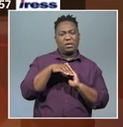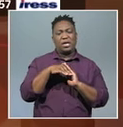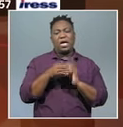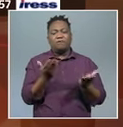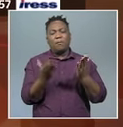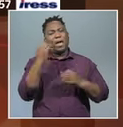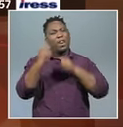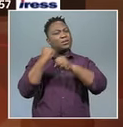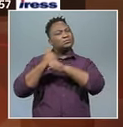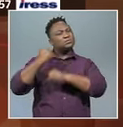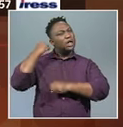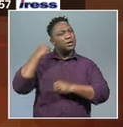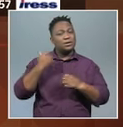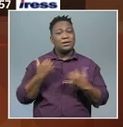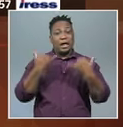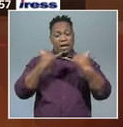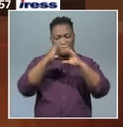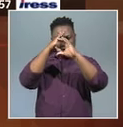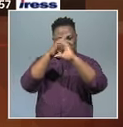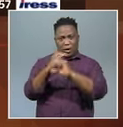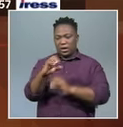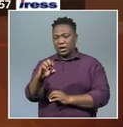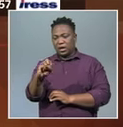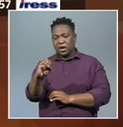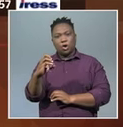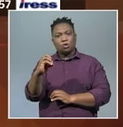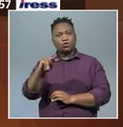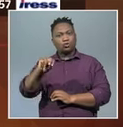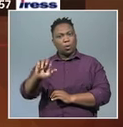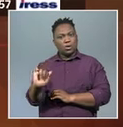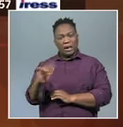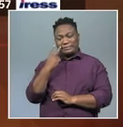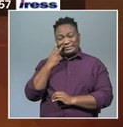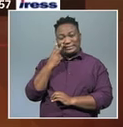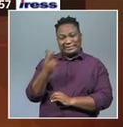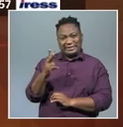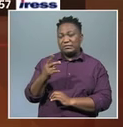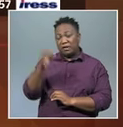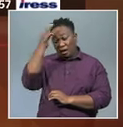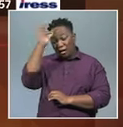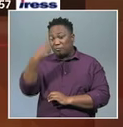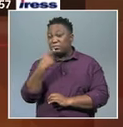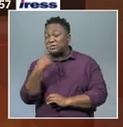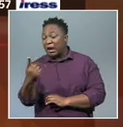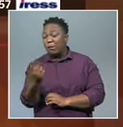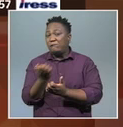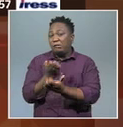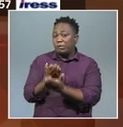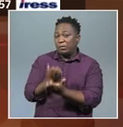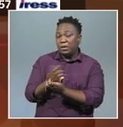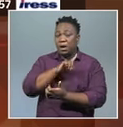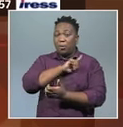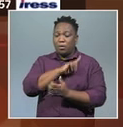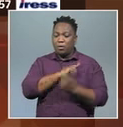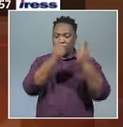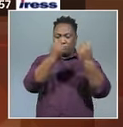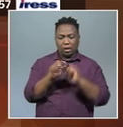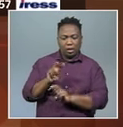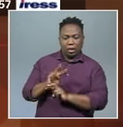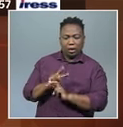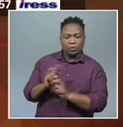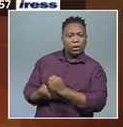levels, and focus is now expected to shift to tomorrow's State of the Nation address as markets continue to scrutinize the